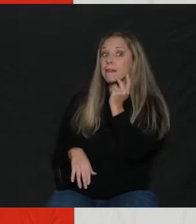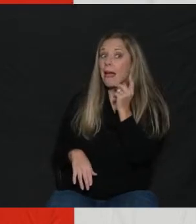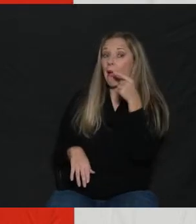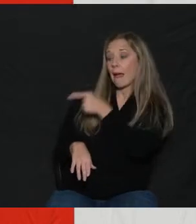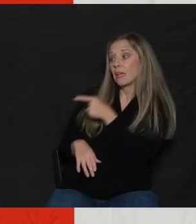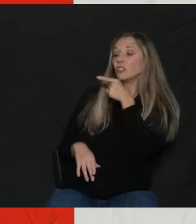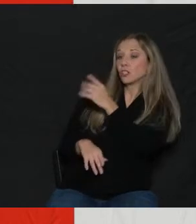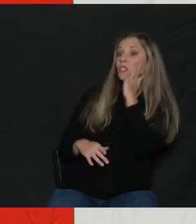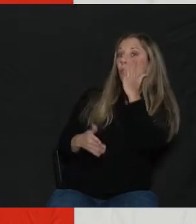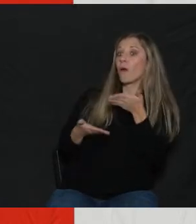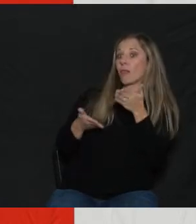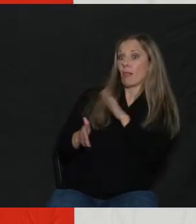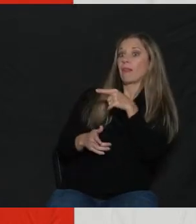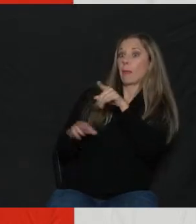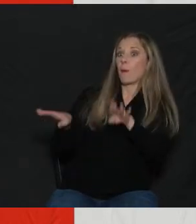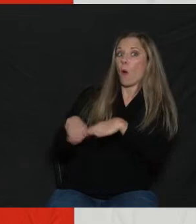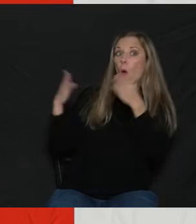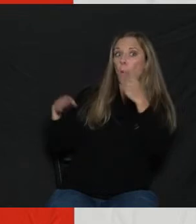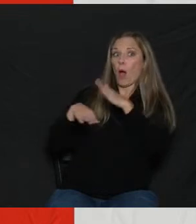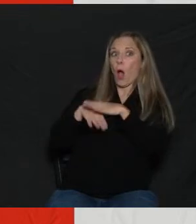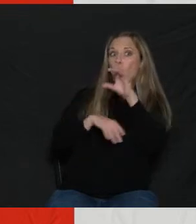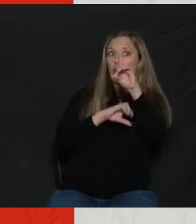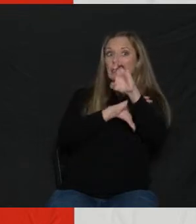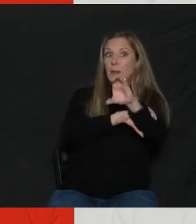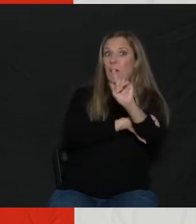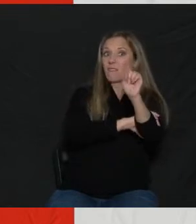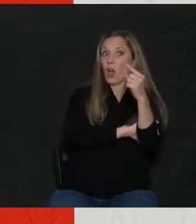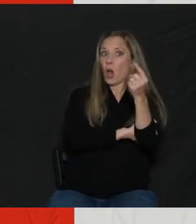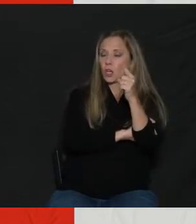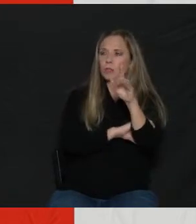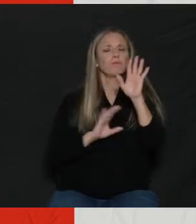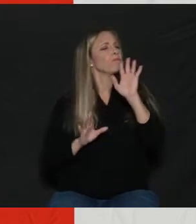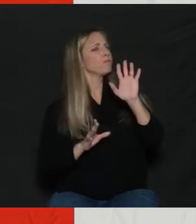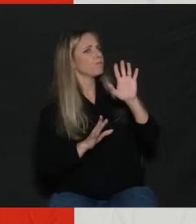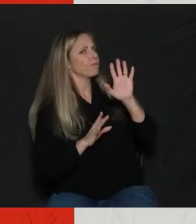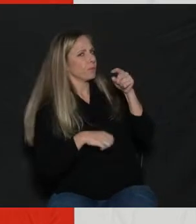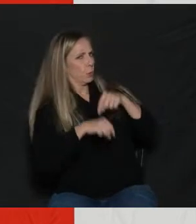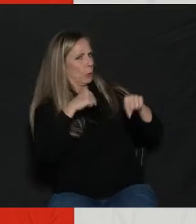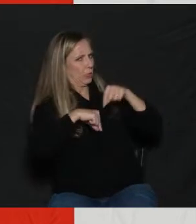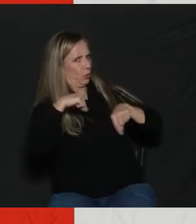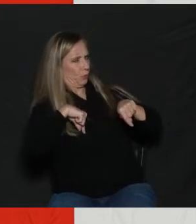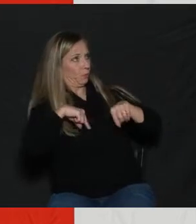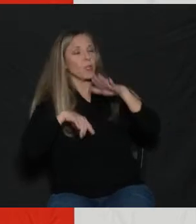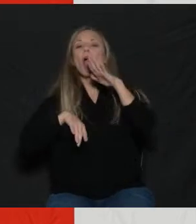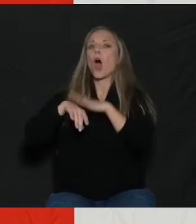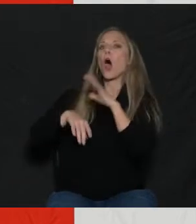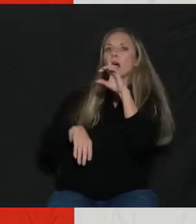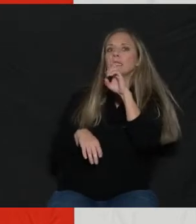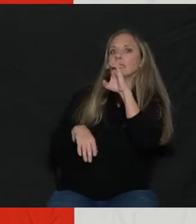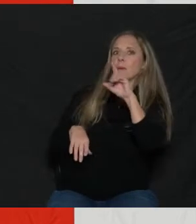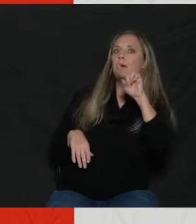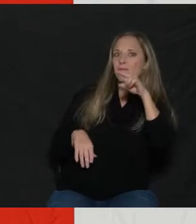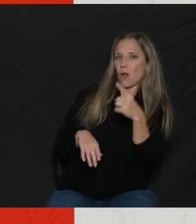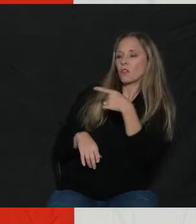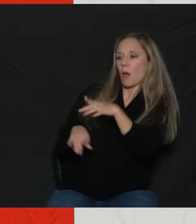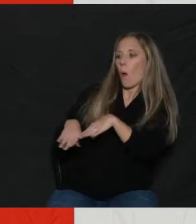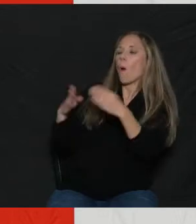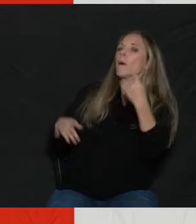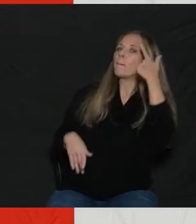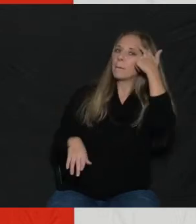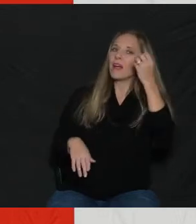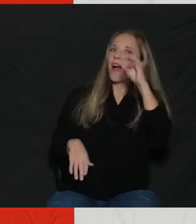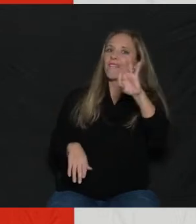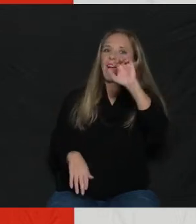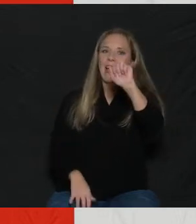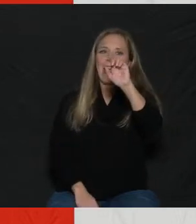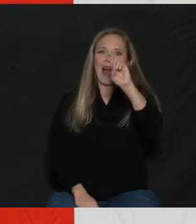presents on December 1st. Correction. So back on December 1st, you let them open a present because it was an advent It was calendar. their advent calendar. Yeah. So